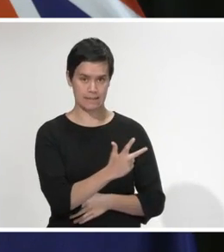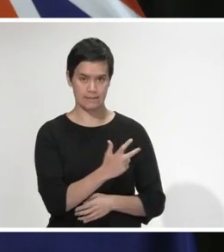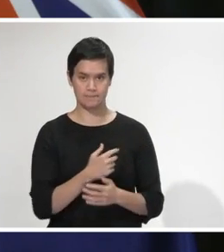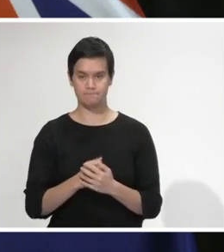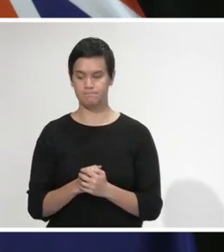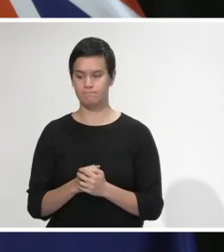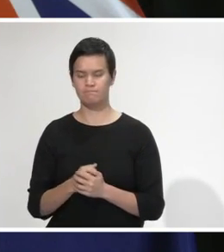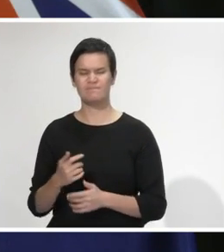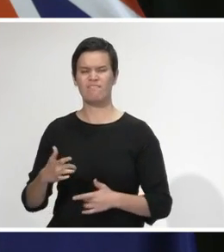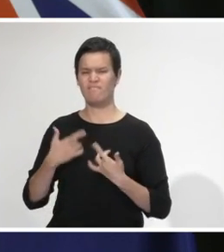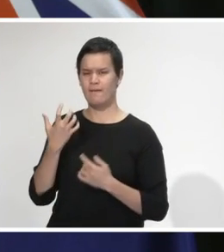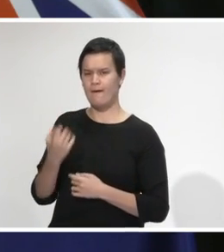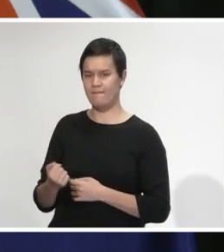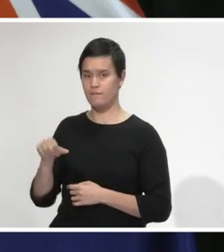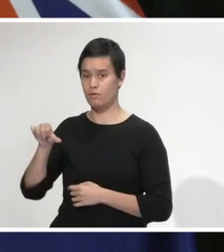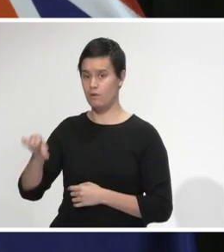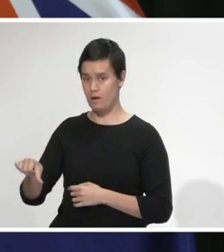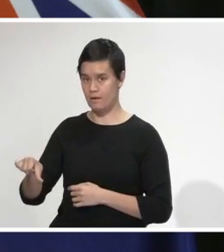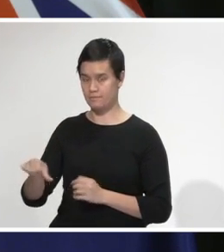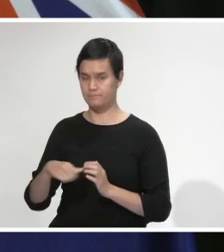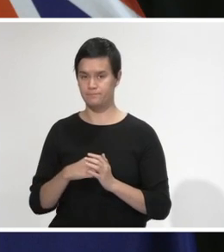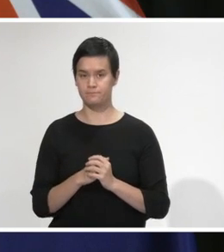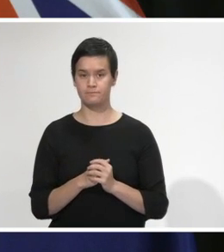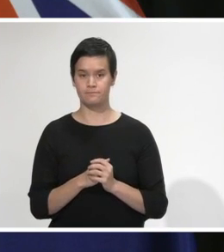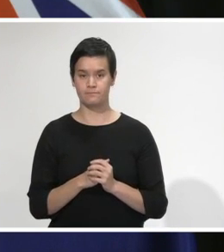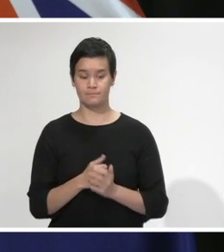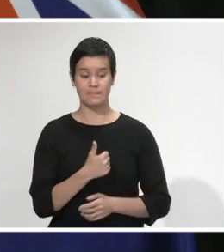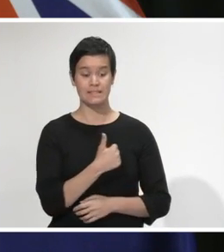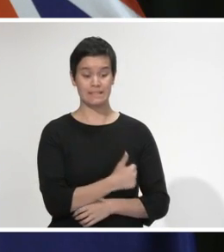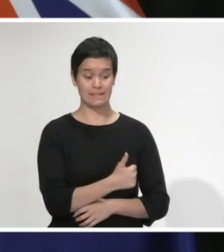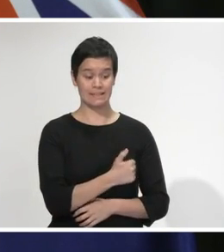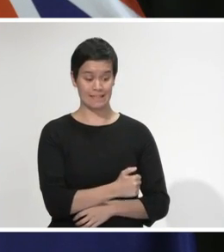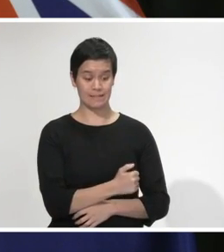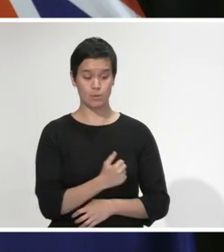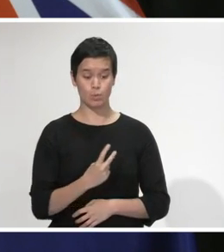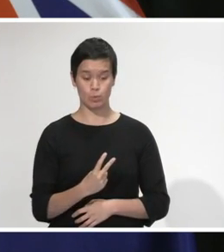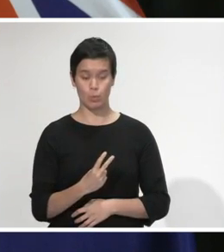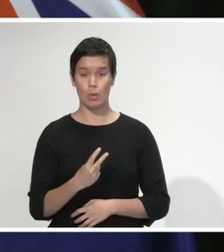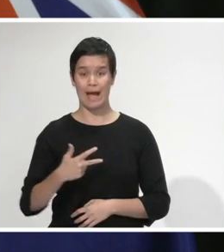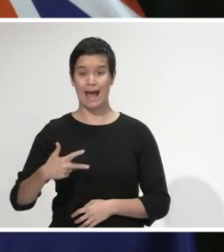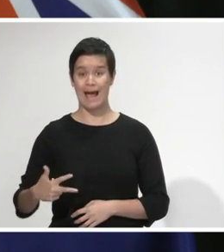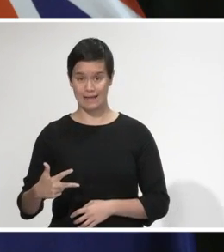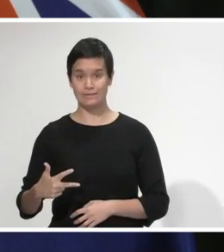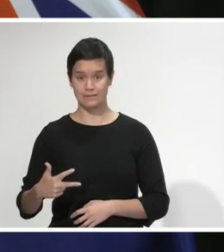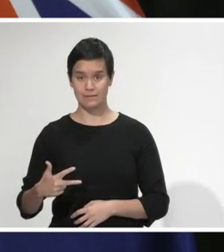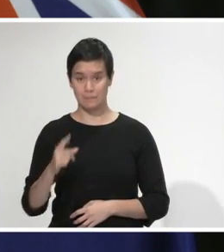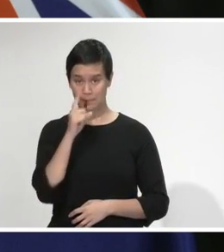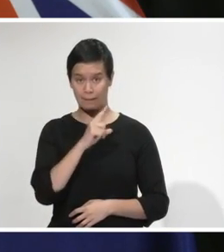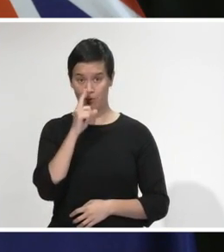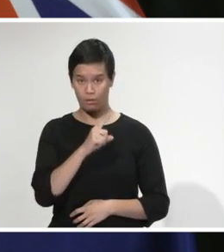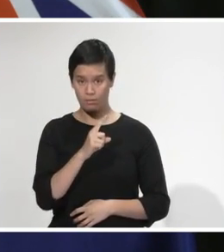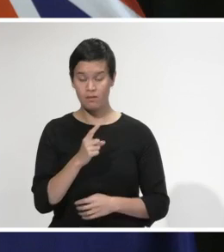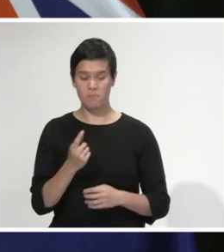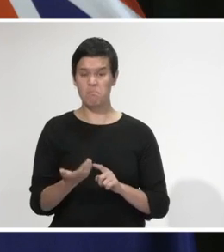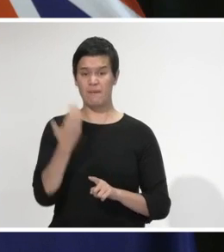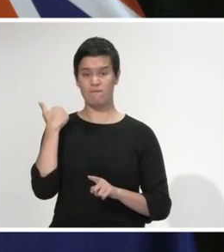9 new probable cases. There are now 628 cases of COVID-19 infection that we can confirm have